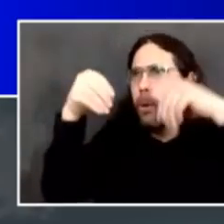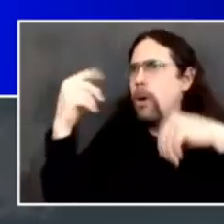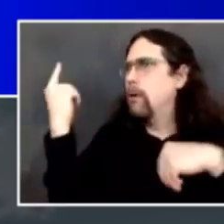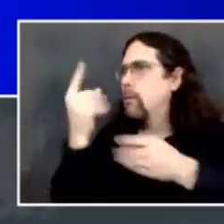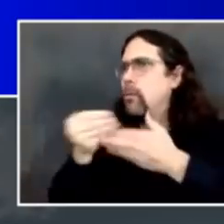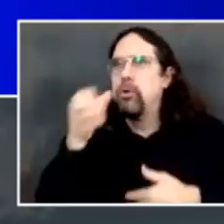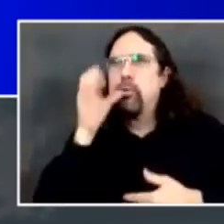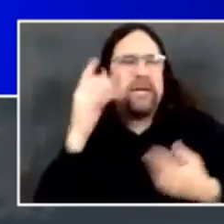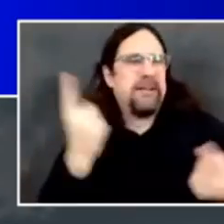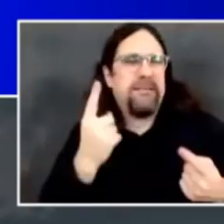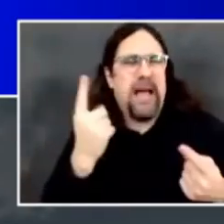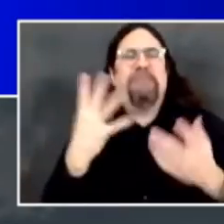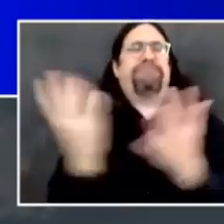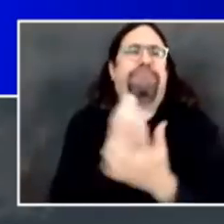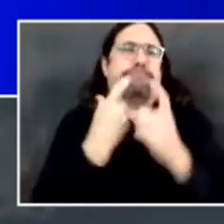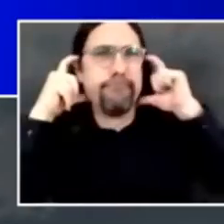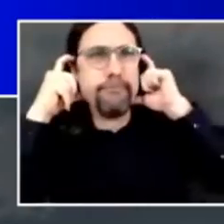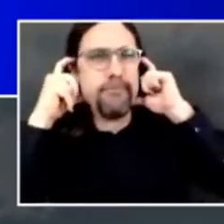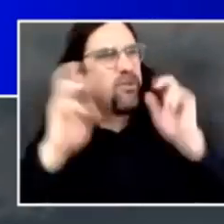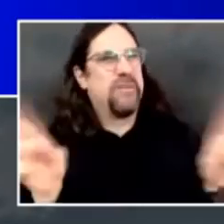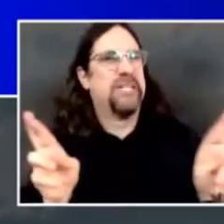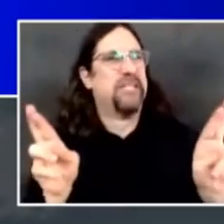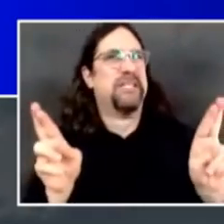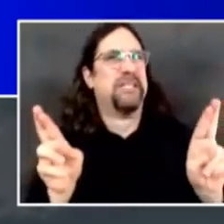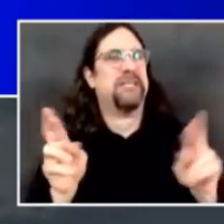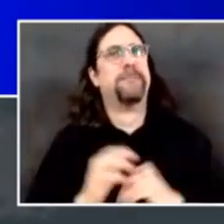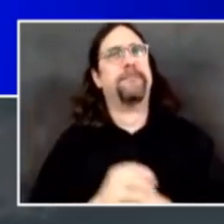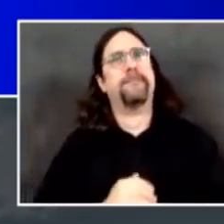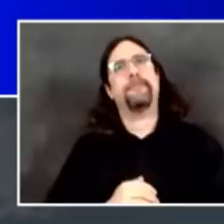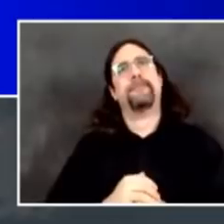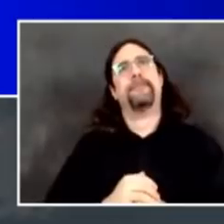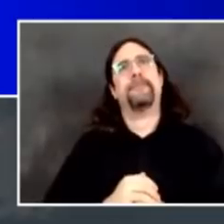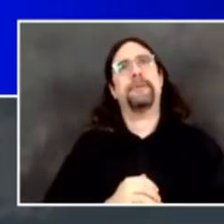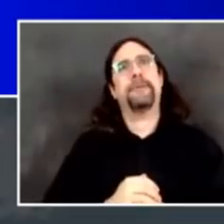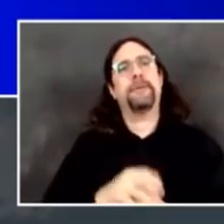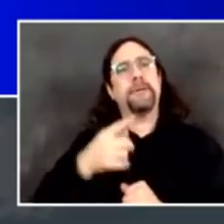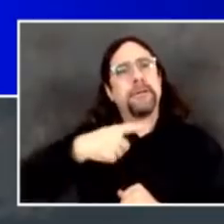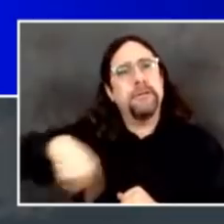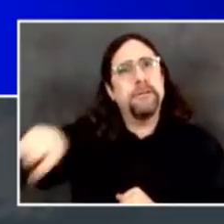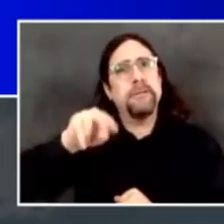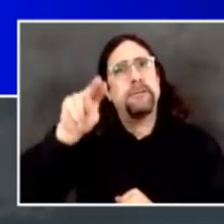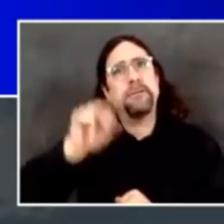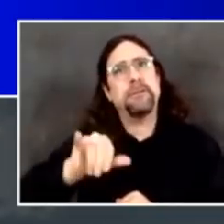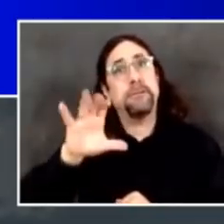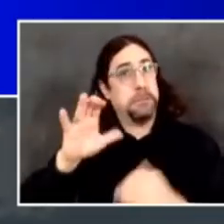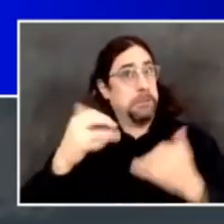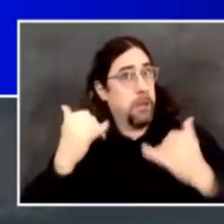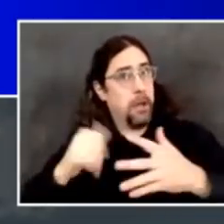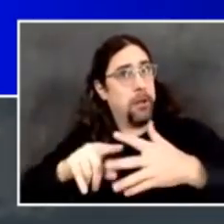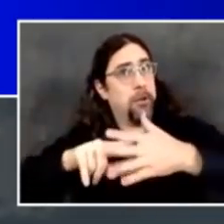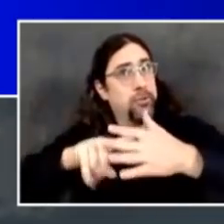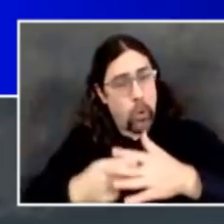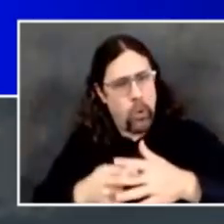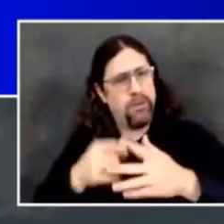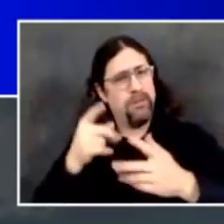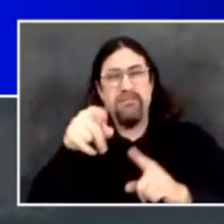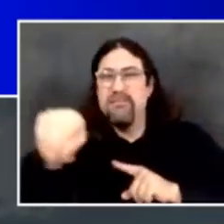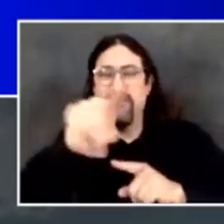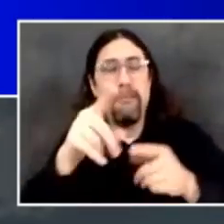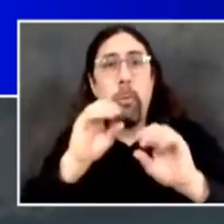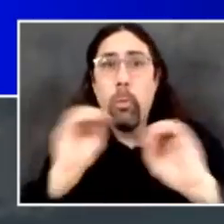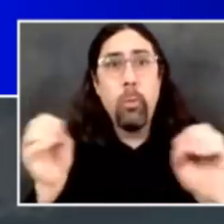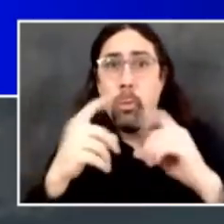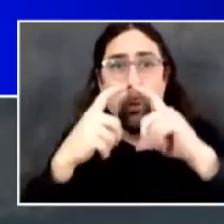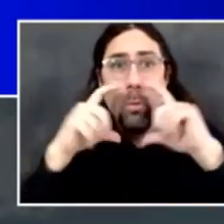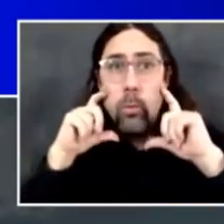huge distribution of free face coverings in parks and other locations around the city. Great response. People were really